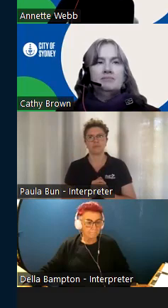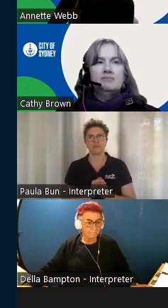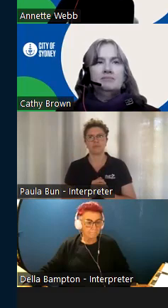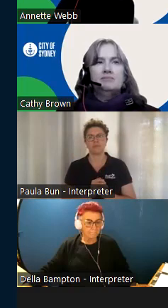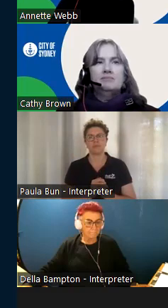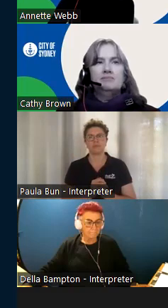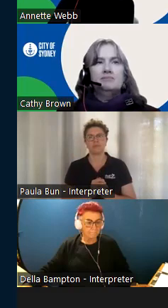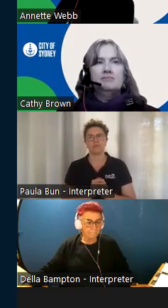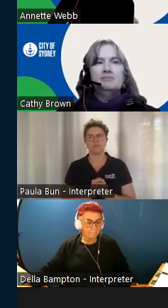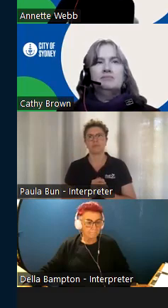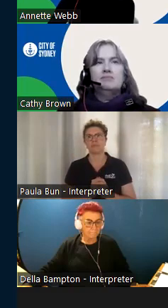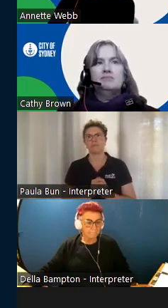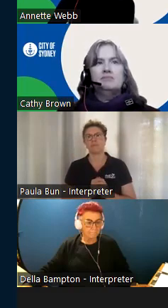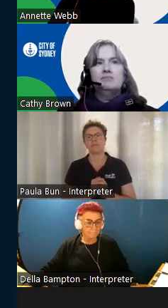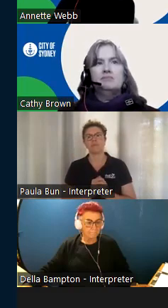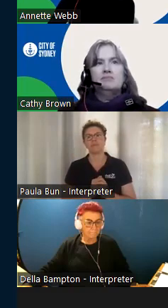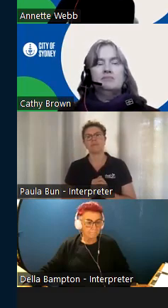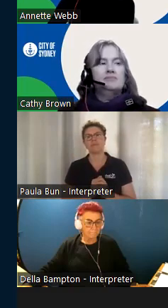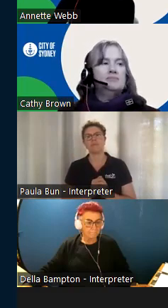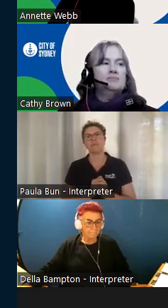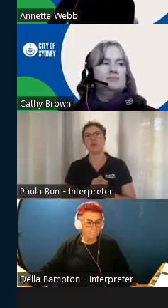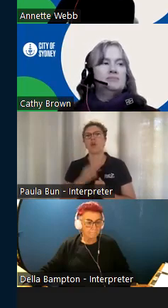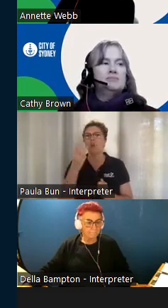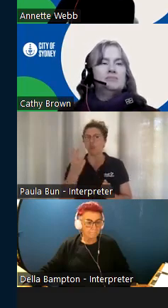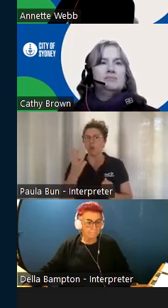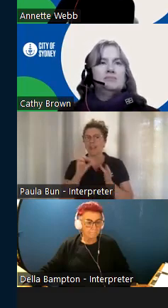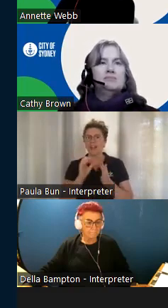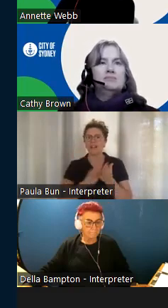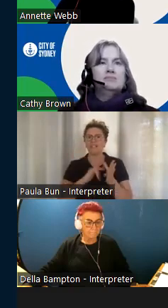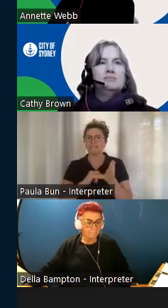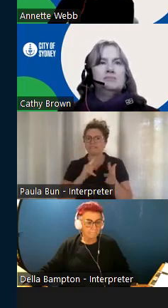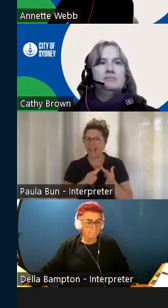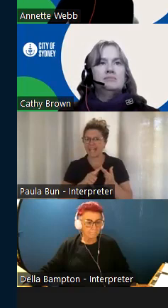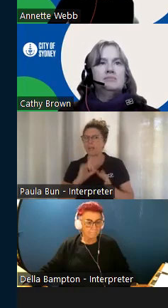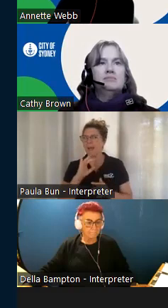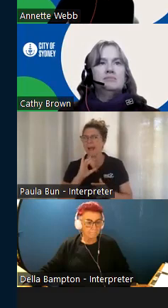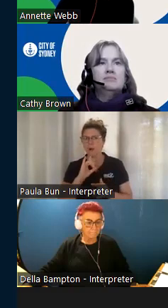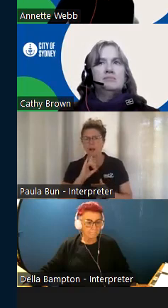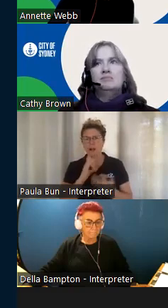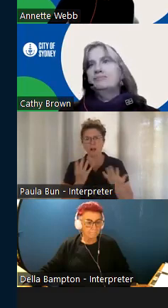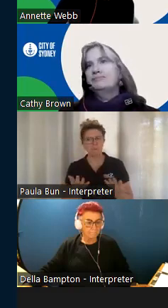to that same information. Is there three-phase power anywhere on the property?